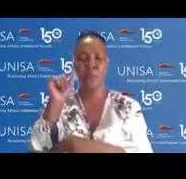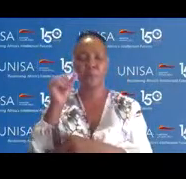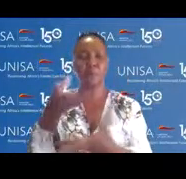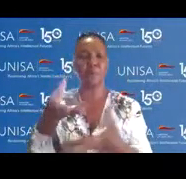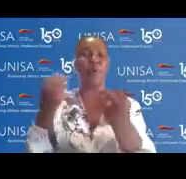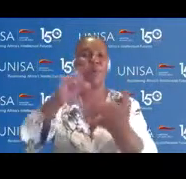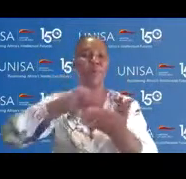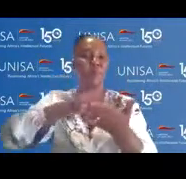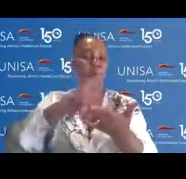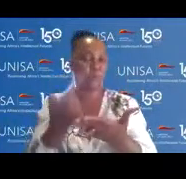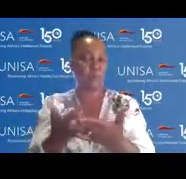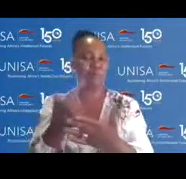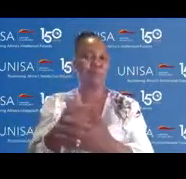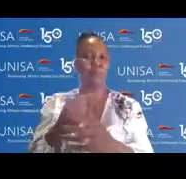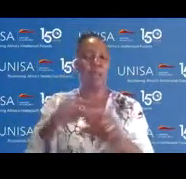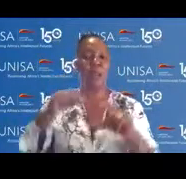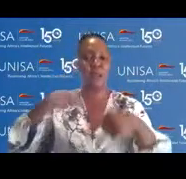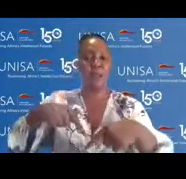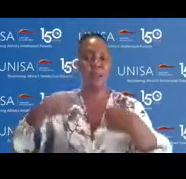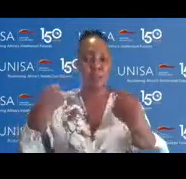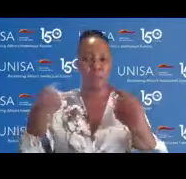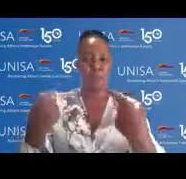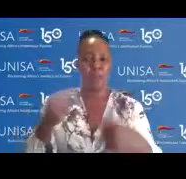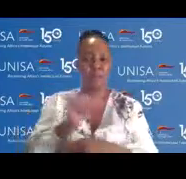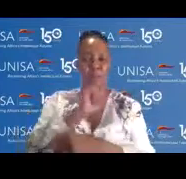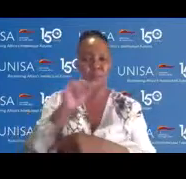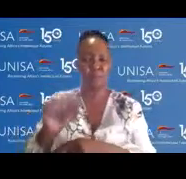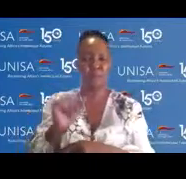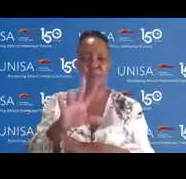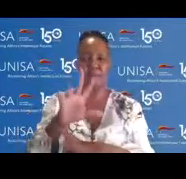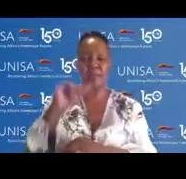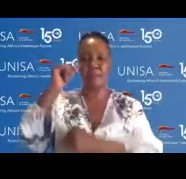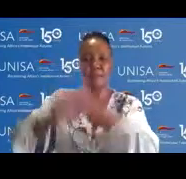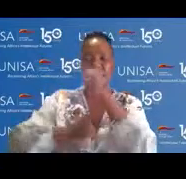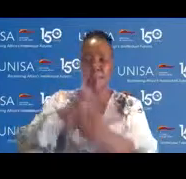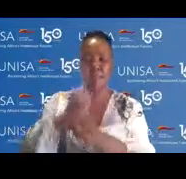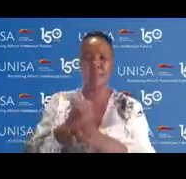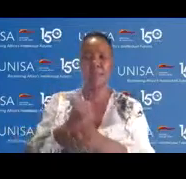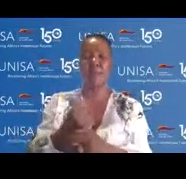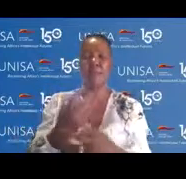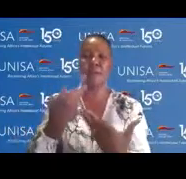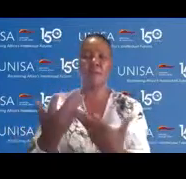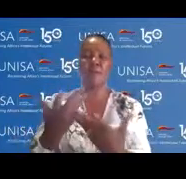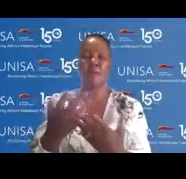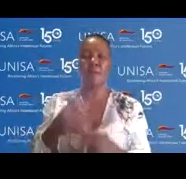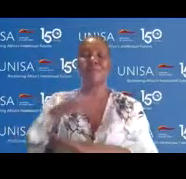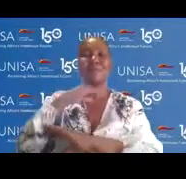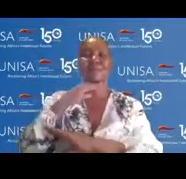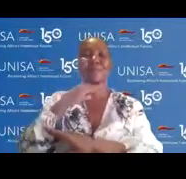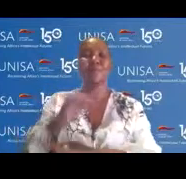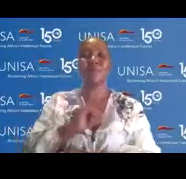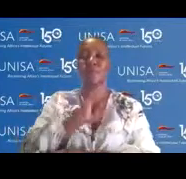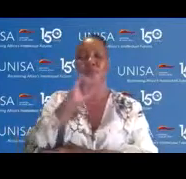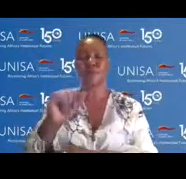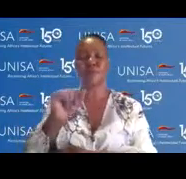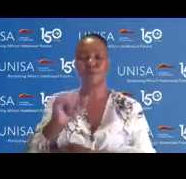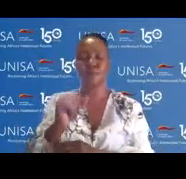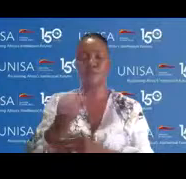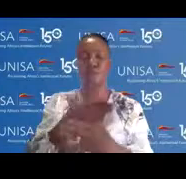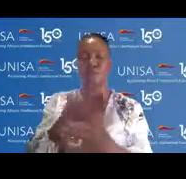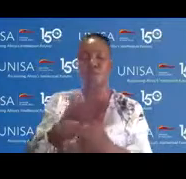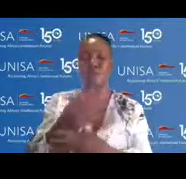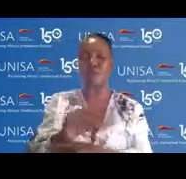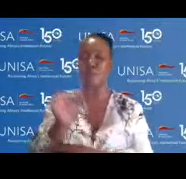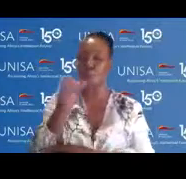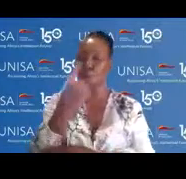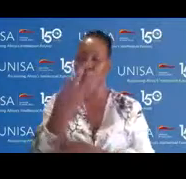the lifespan would be around 5 years, give or take. So that's enough for your schooling career. But the one thing that